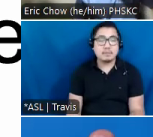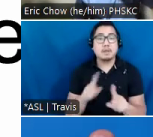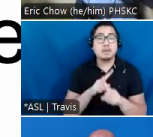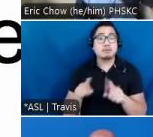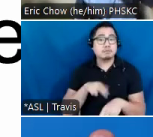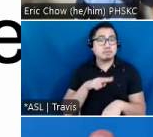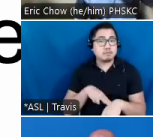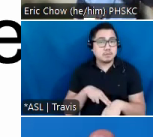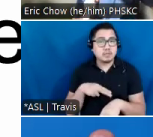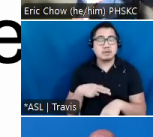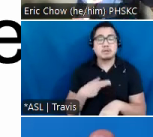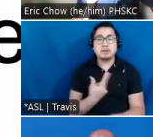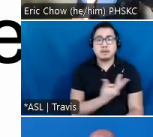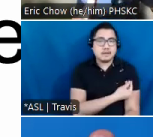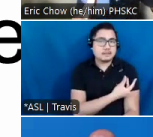vaccines